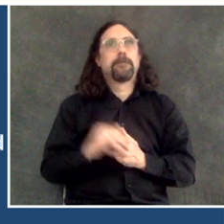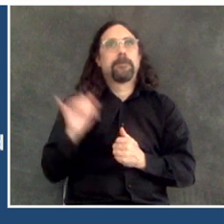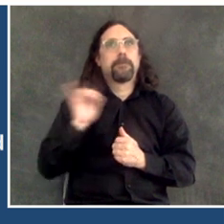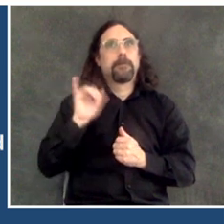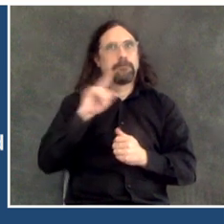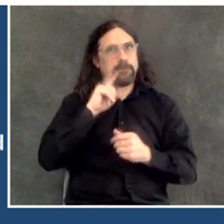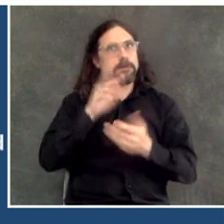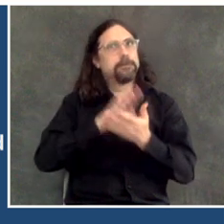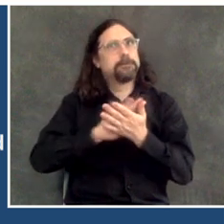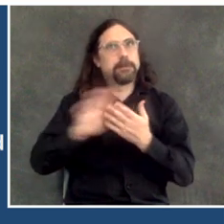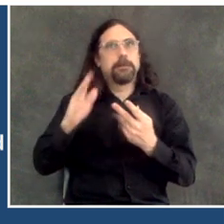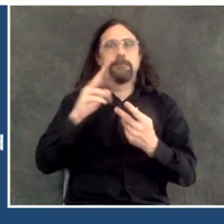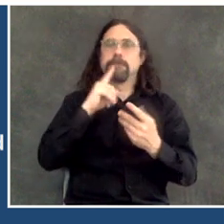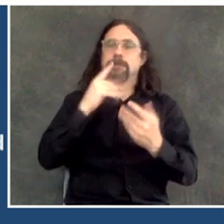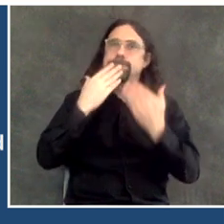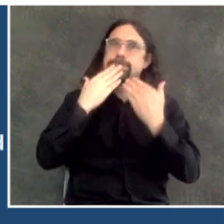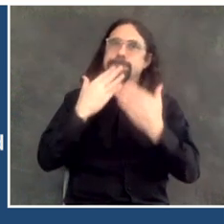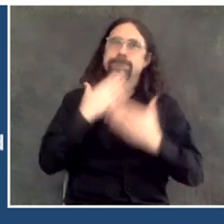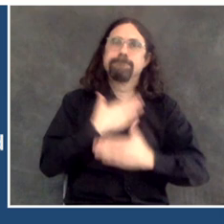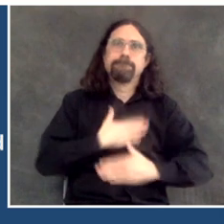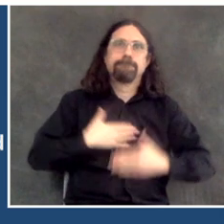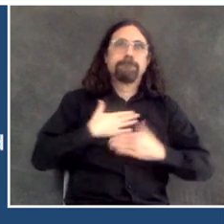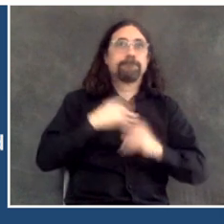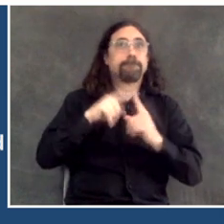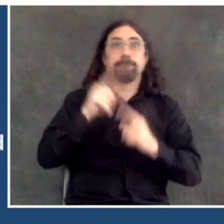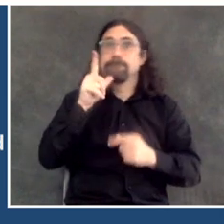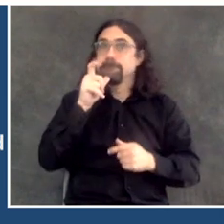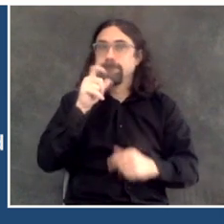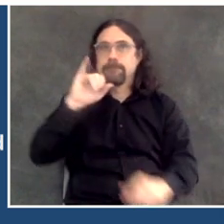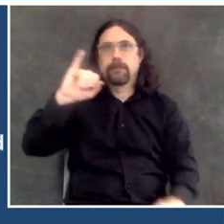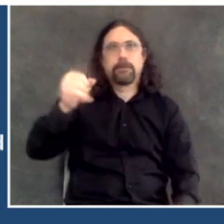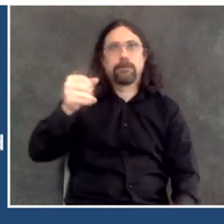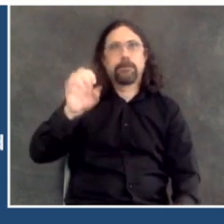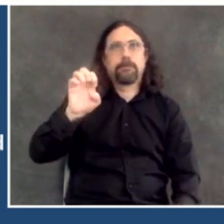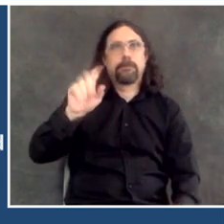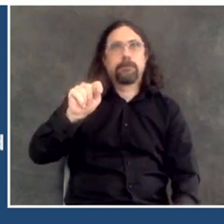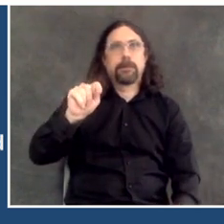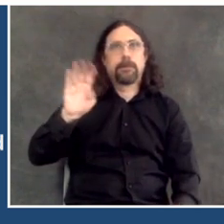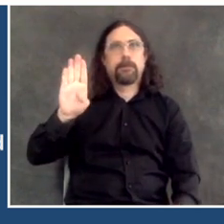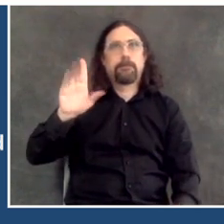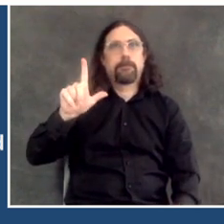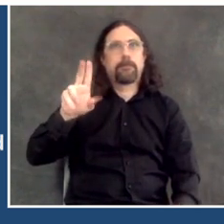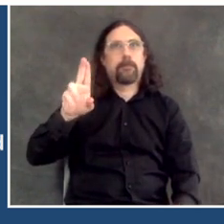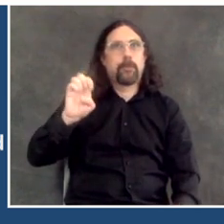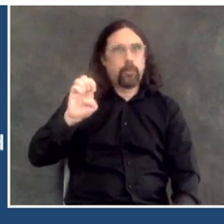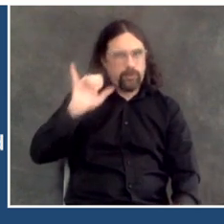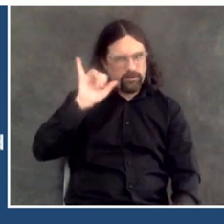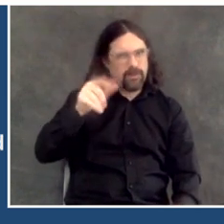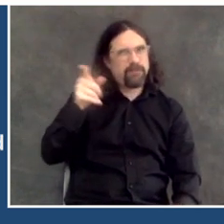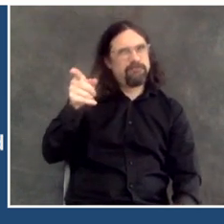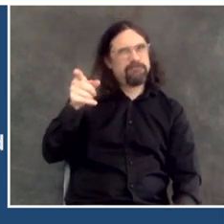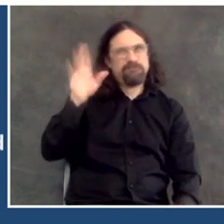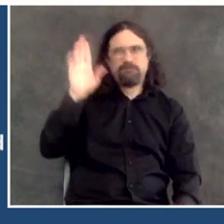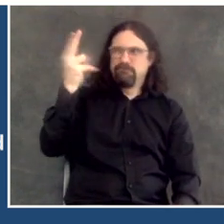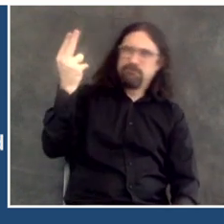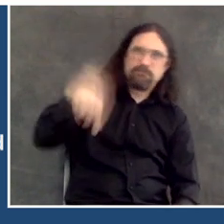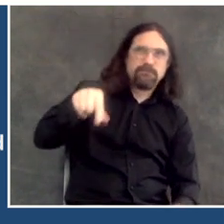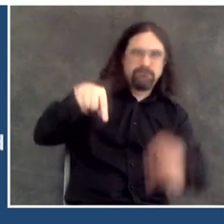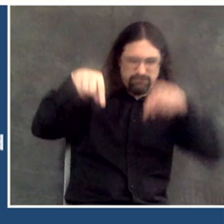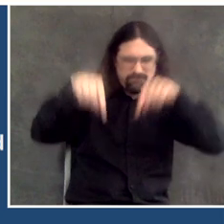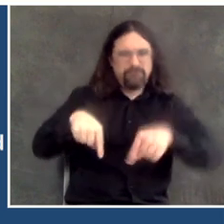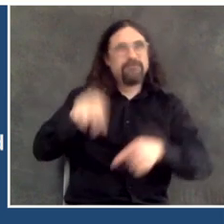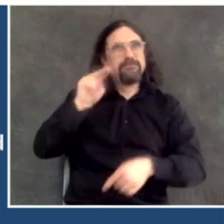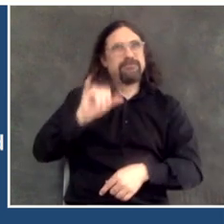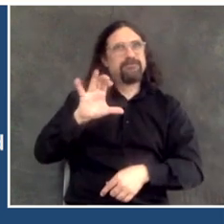to JetBlue, which is our hometown airline here in New York City, based here. But thanks to JetBlue, thanks to United, they're